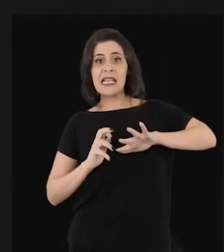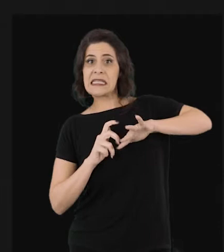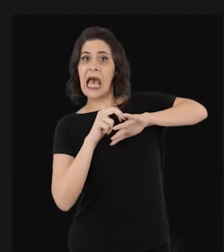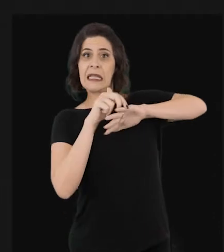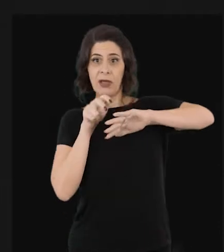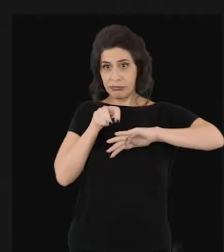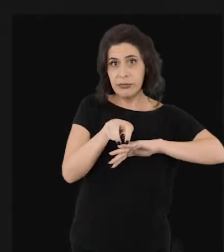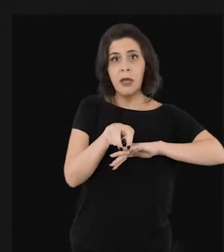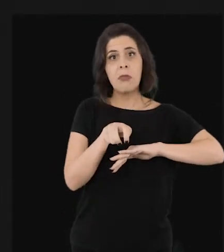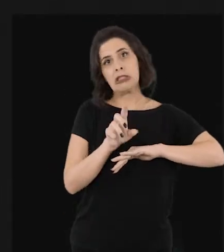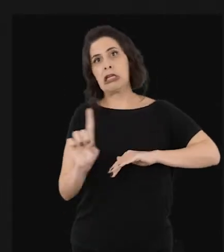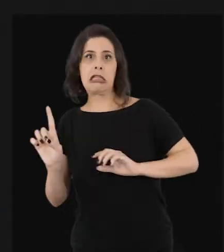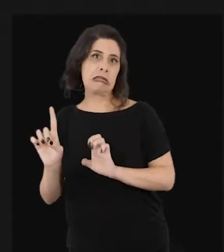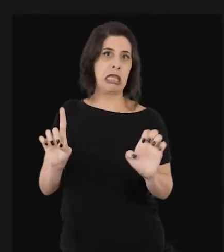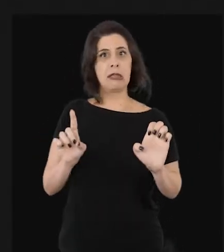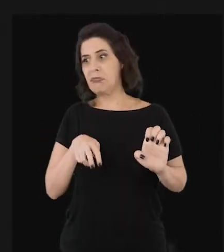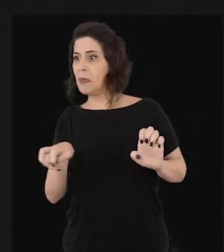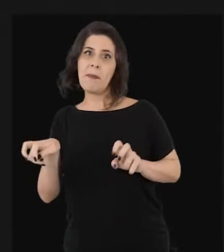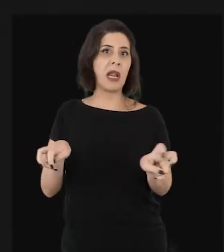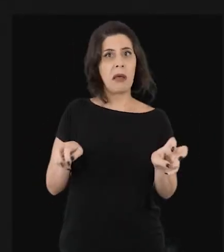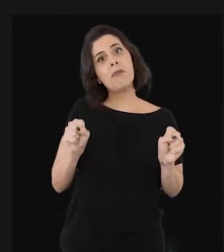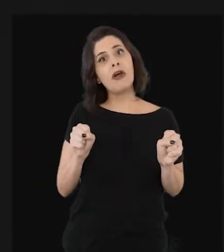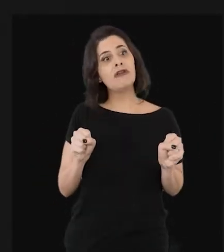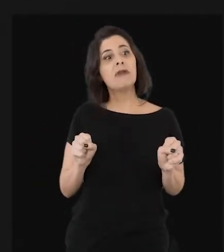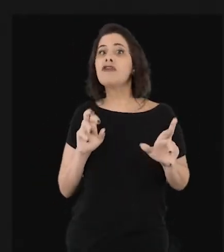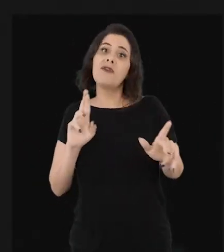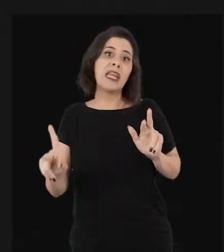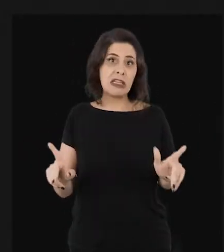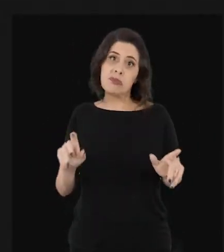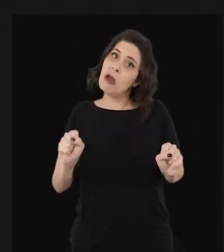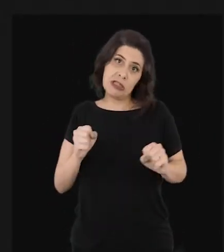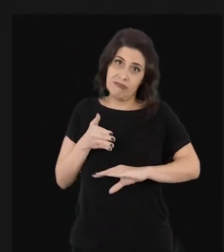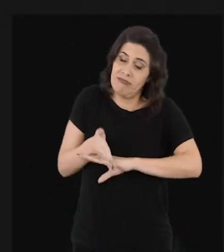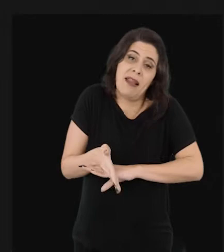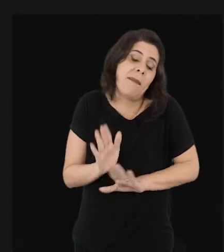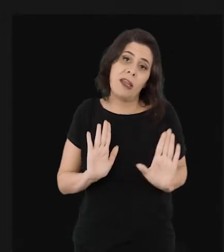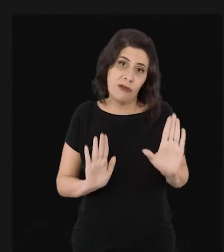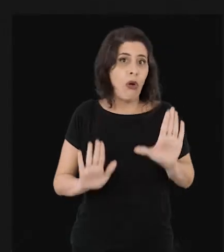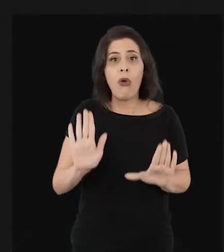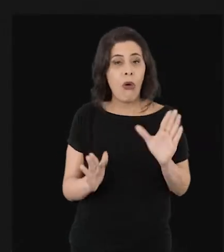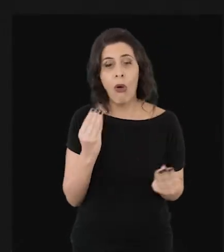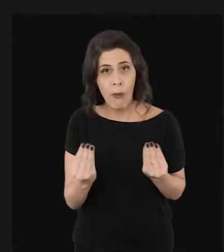go left and right and have a different way of entering the exhibition. And you know,